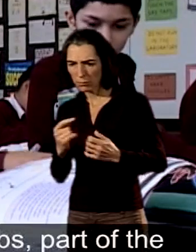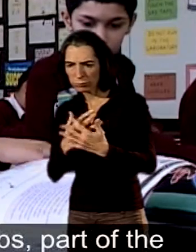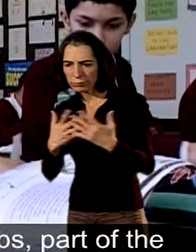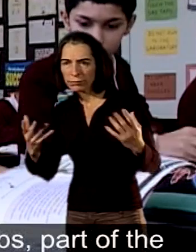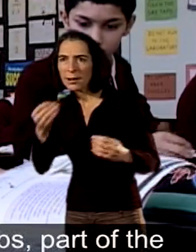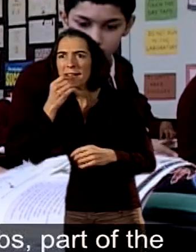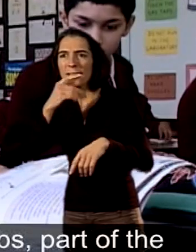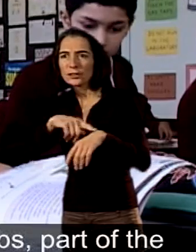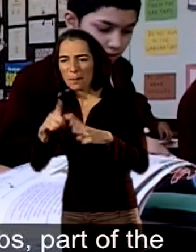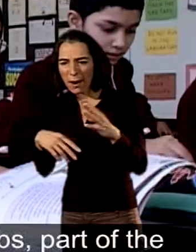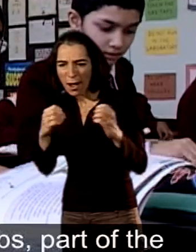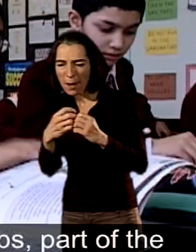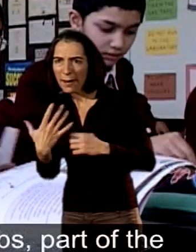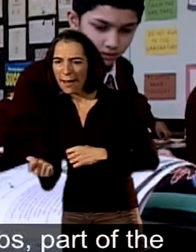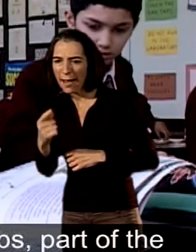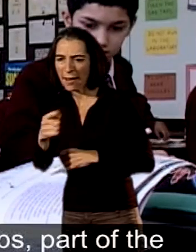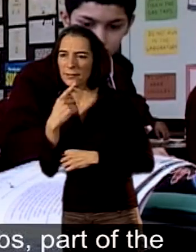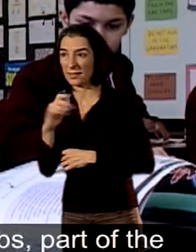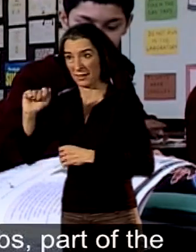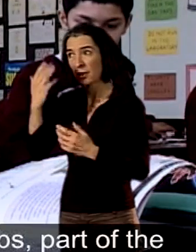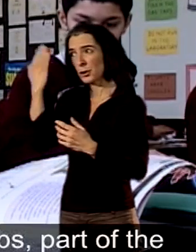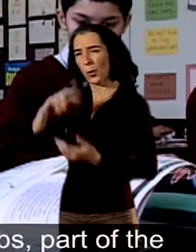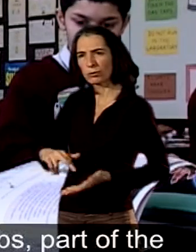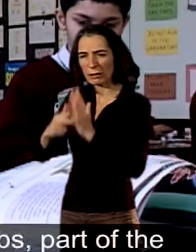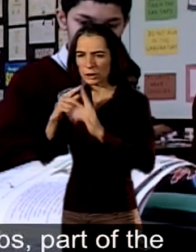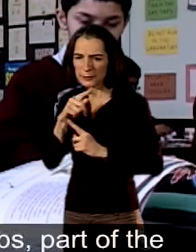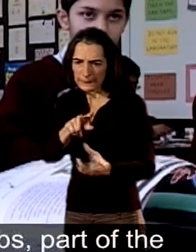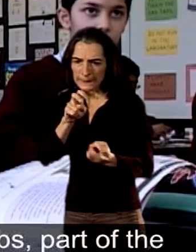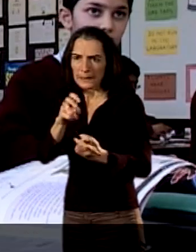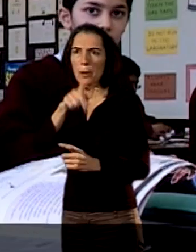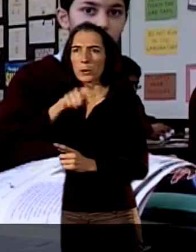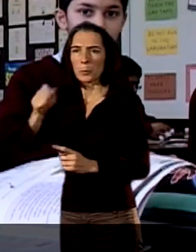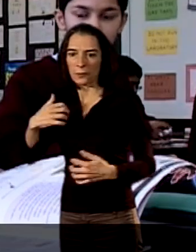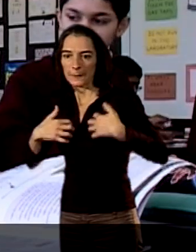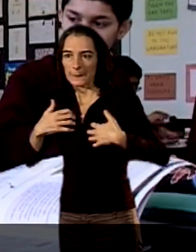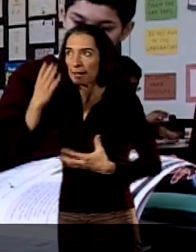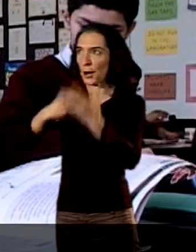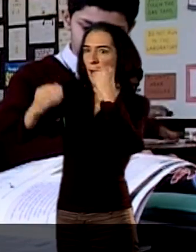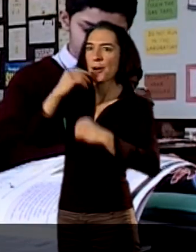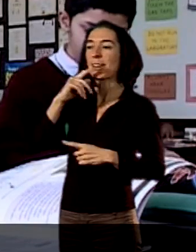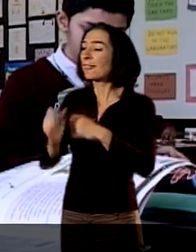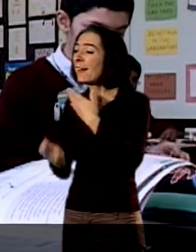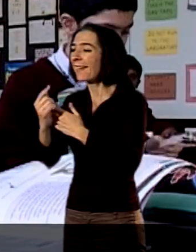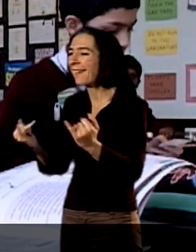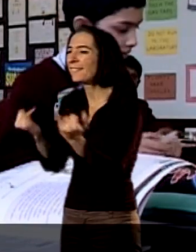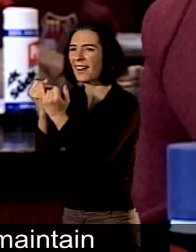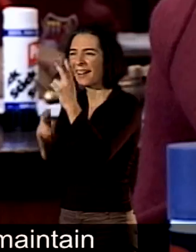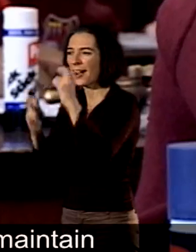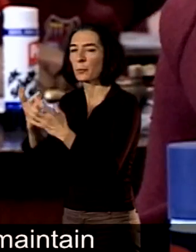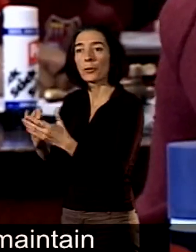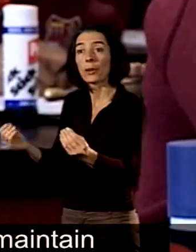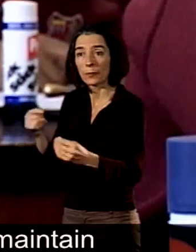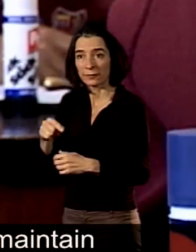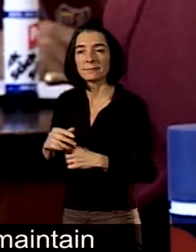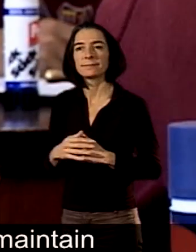There are also many lunchtime clubs, part of the school's strategy to constructively engage pupils and to reduce lunchtime incidents.